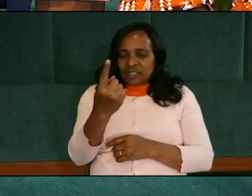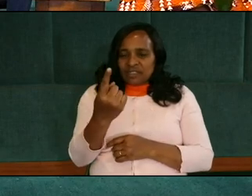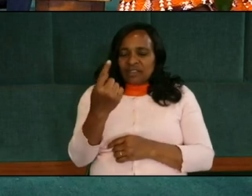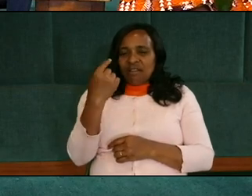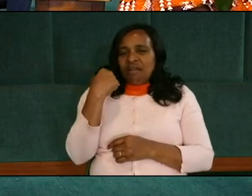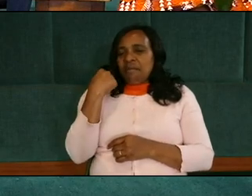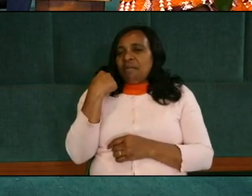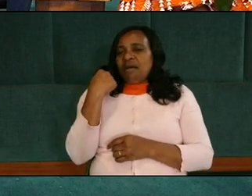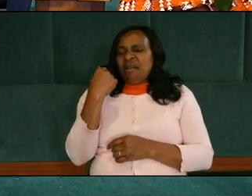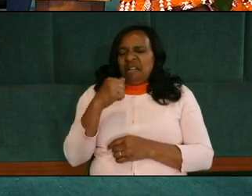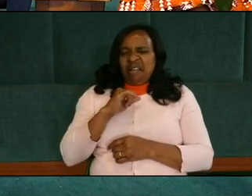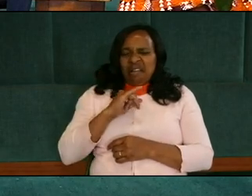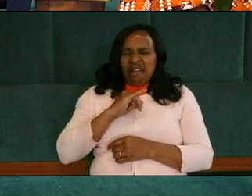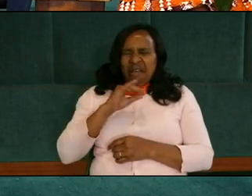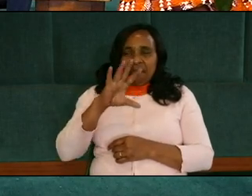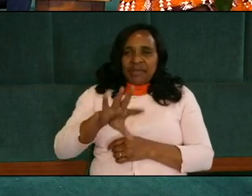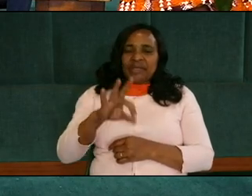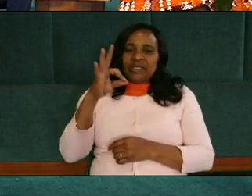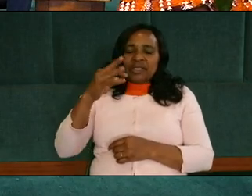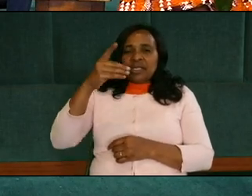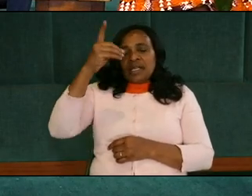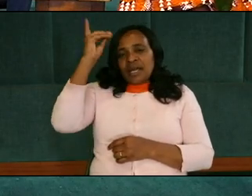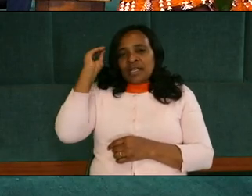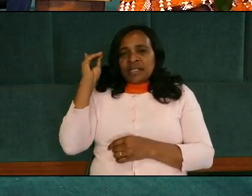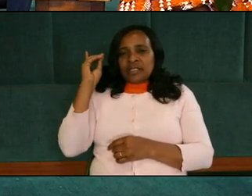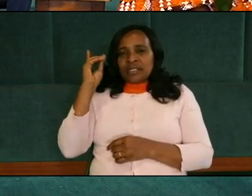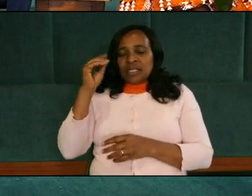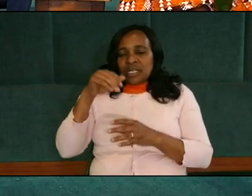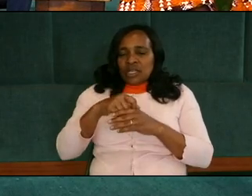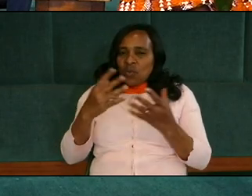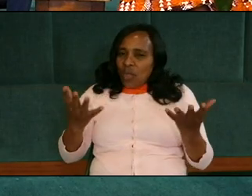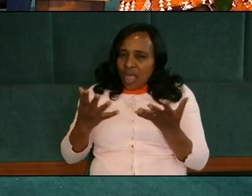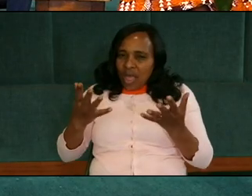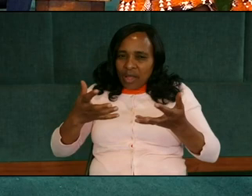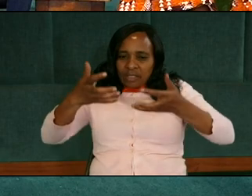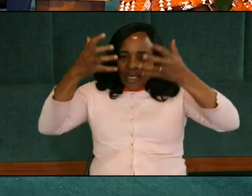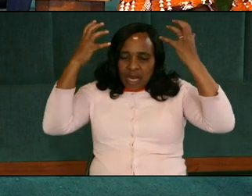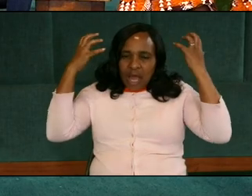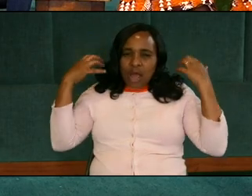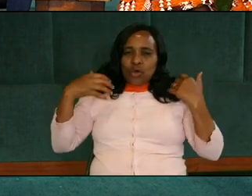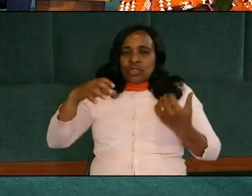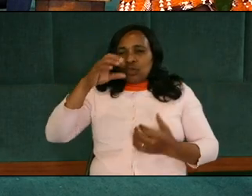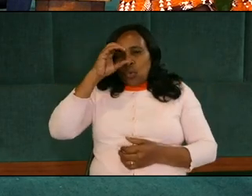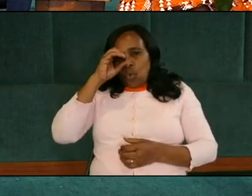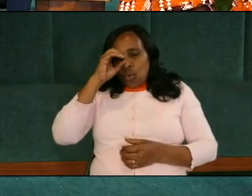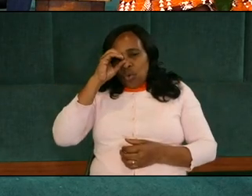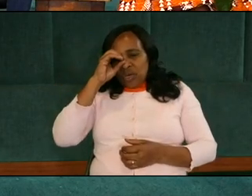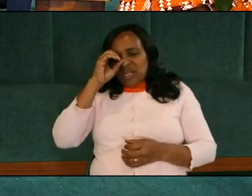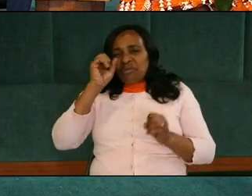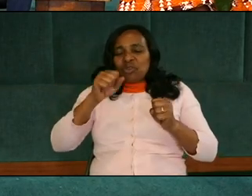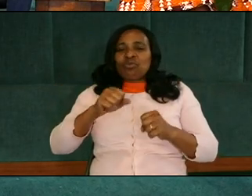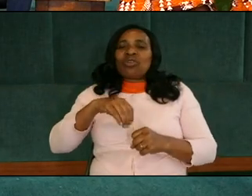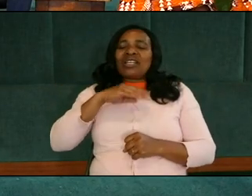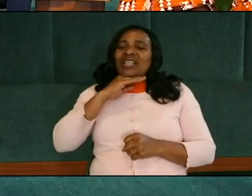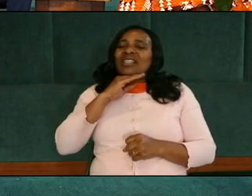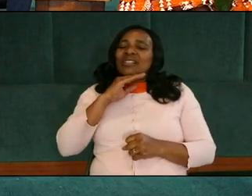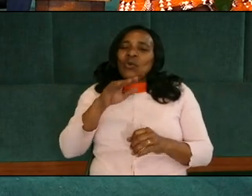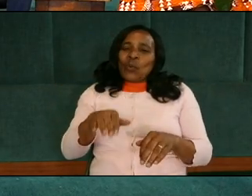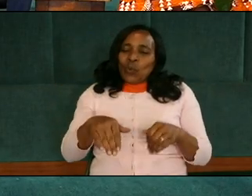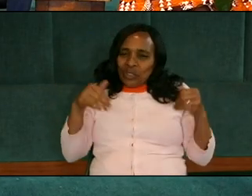number, I picked Daniel in the lion's den because that was literally death waiting to